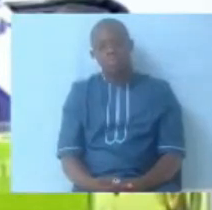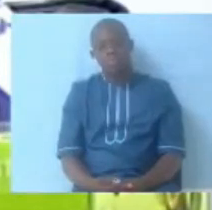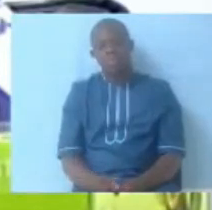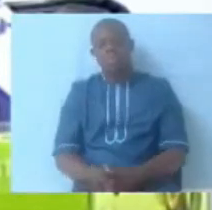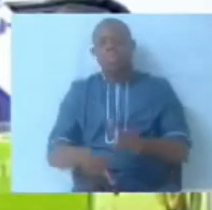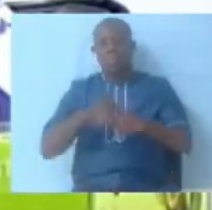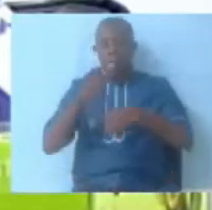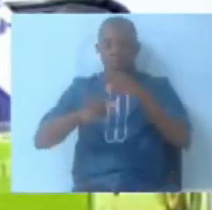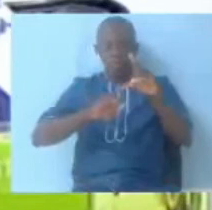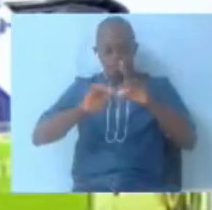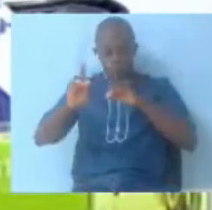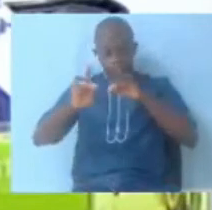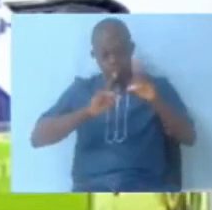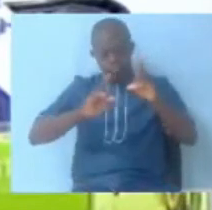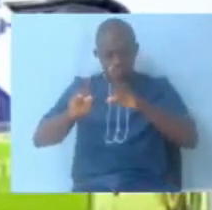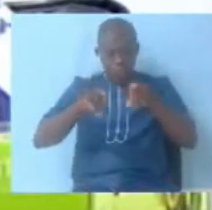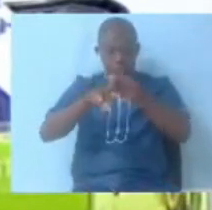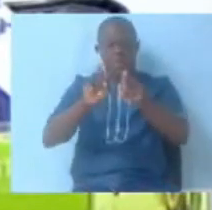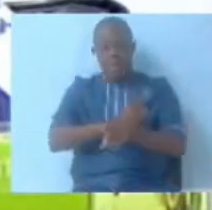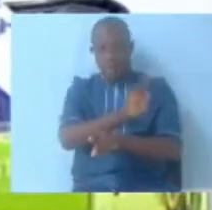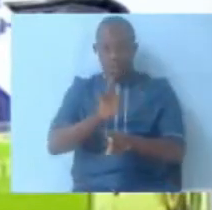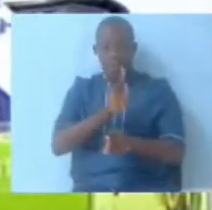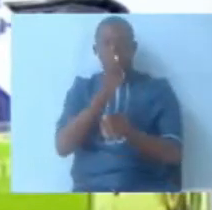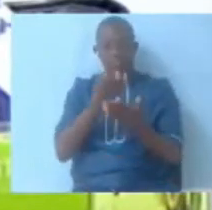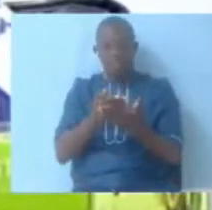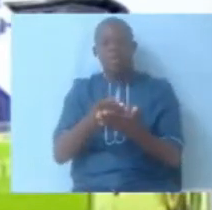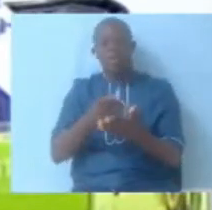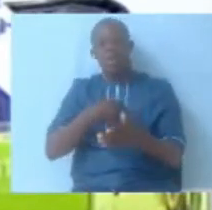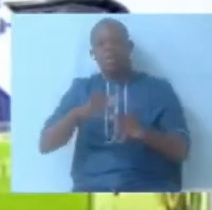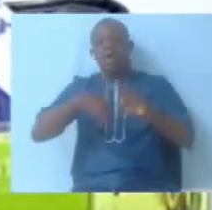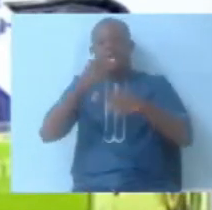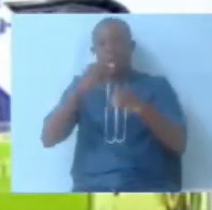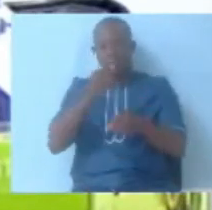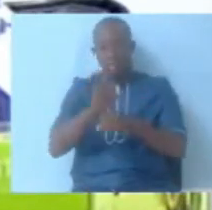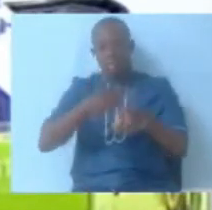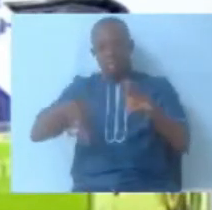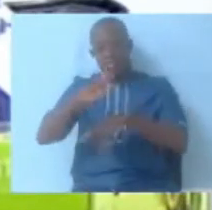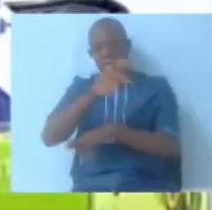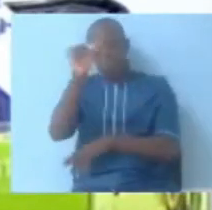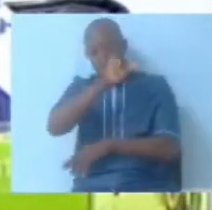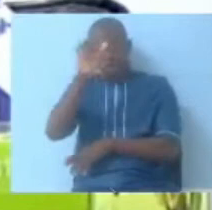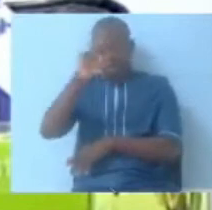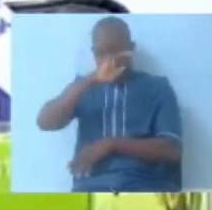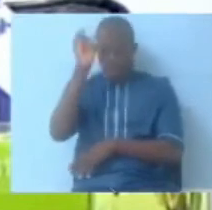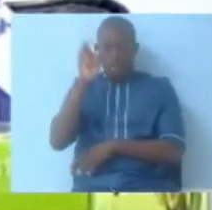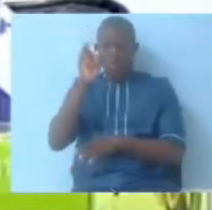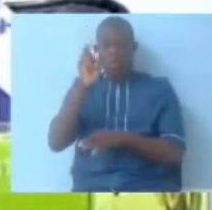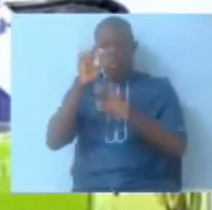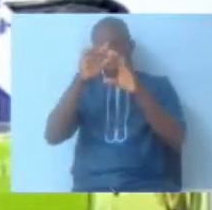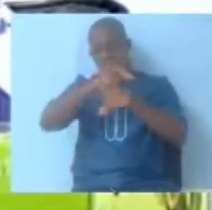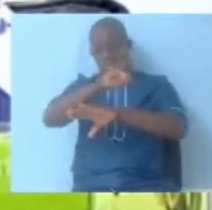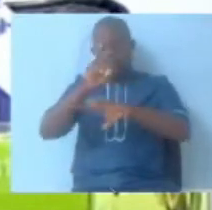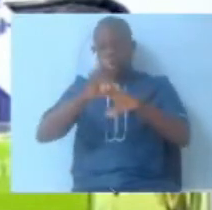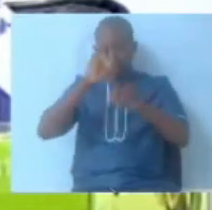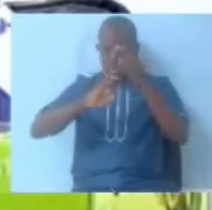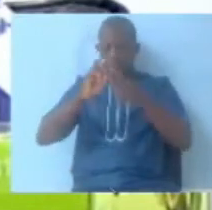was reinstated. Nga lonko biritel fangulu sita ya kujube kachata akuala inataka mben dalilo kang puruka jeko